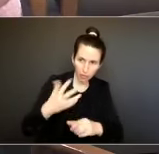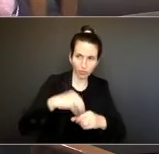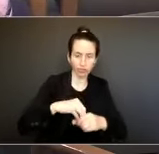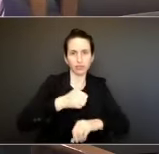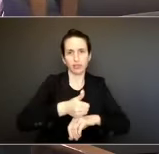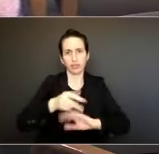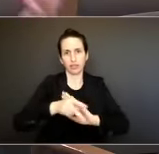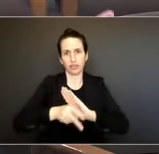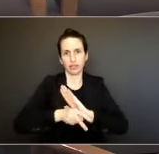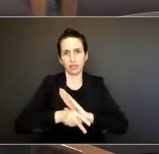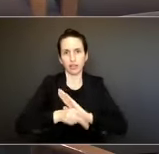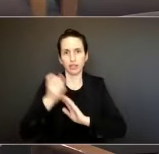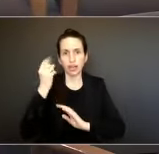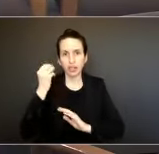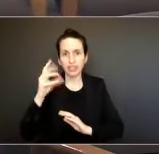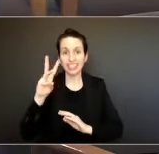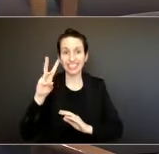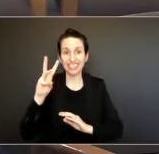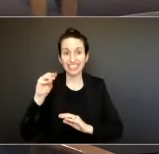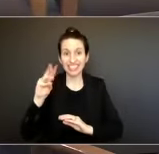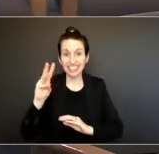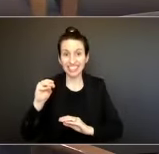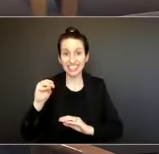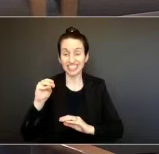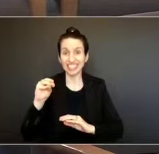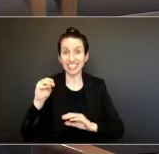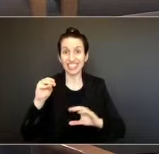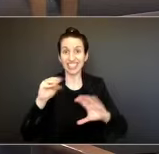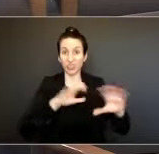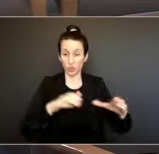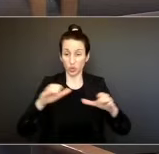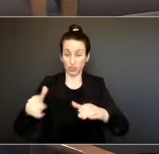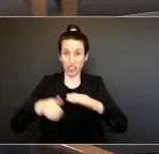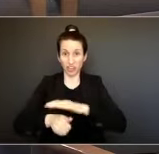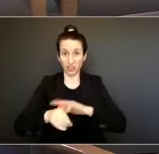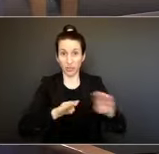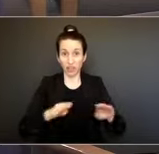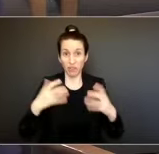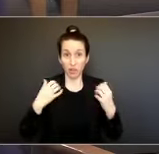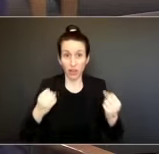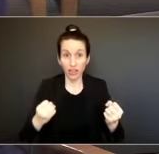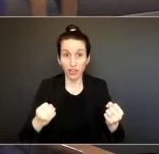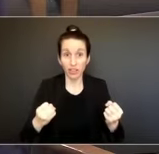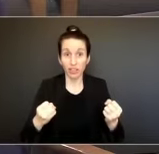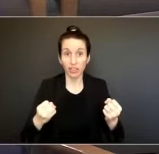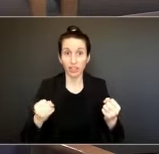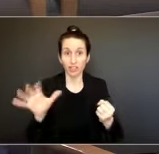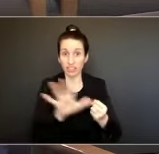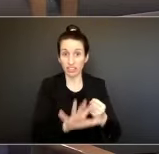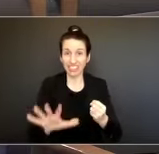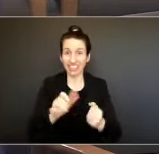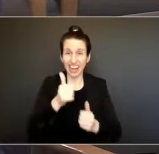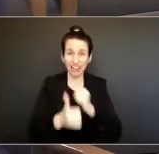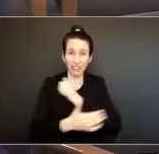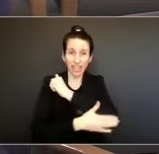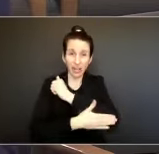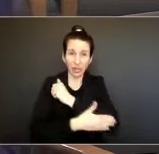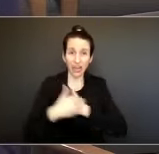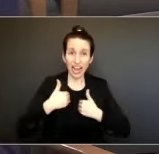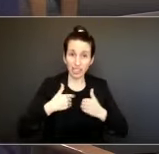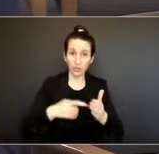state of Oregon, across the state of Oregon, every county has a requirement for consumer voice, every CCO,